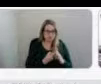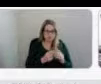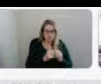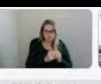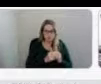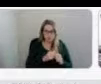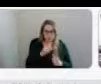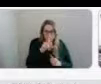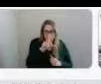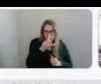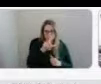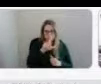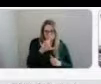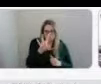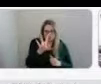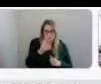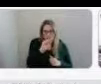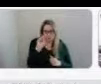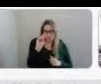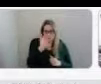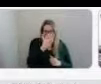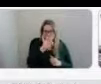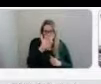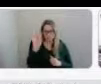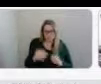28 advantage